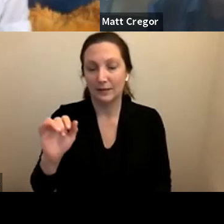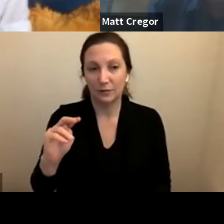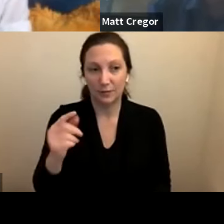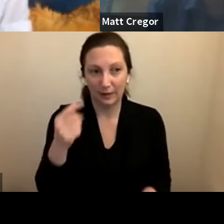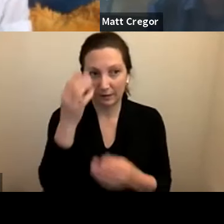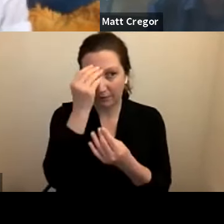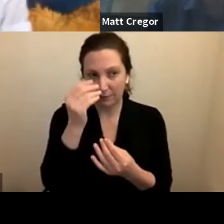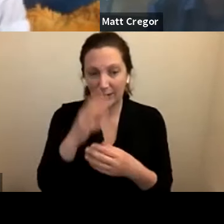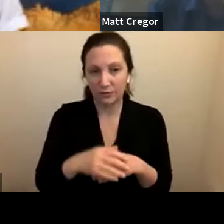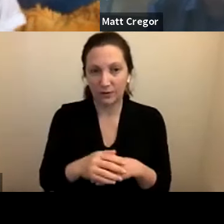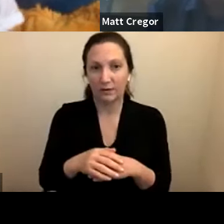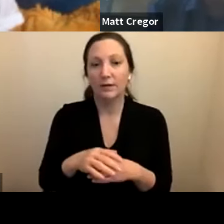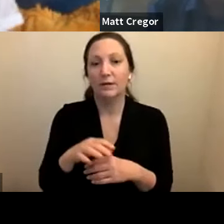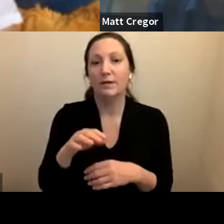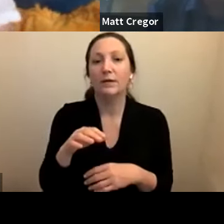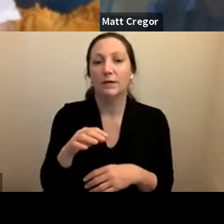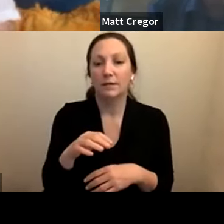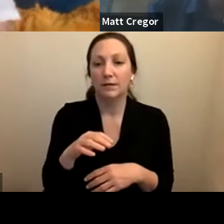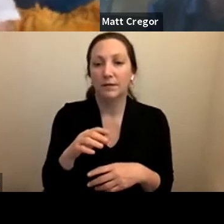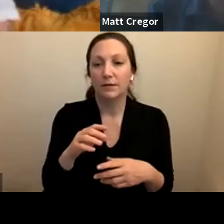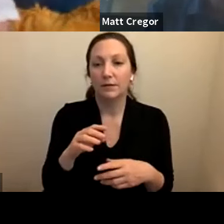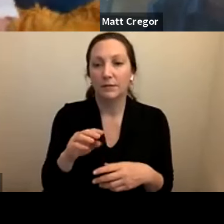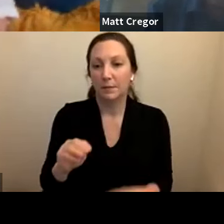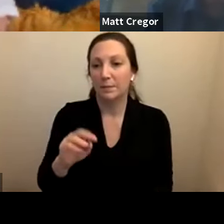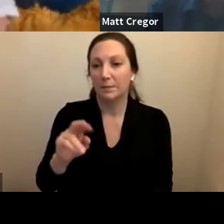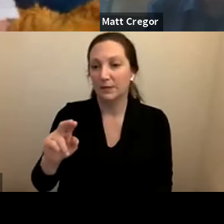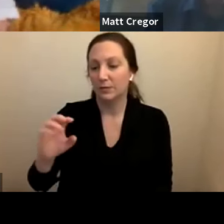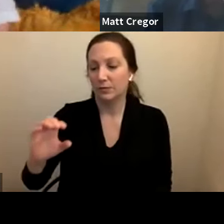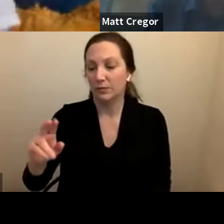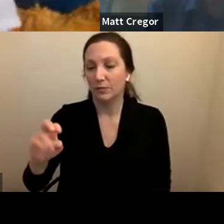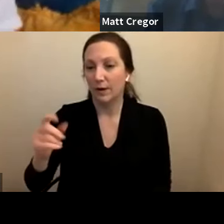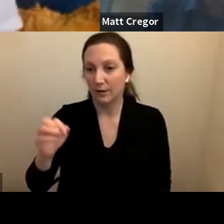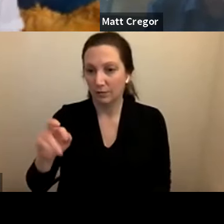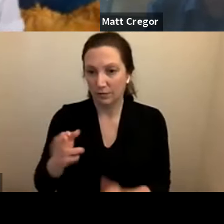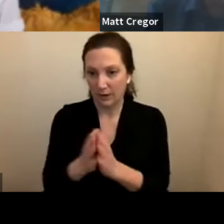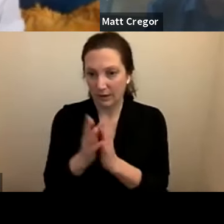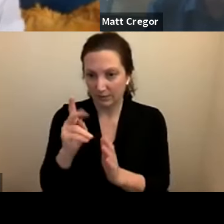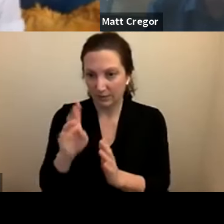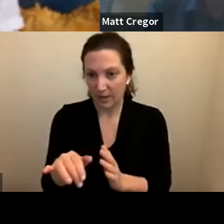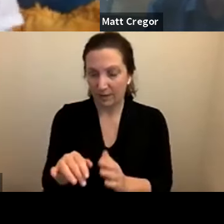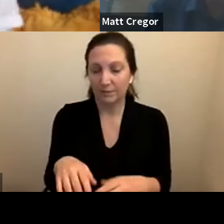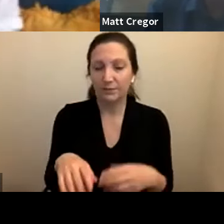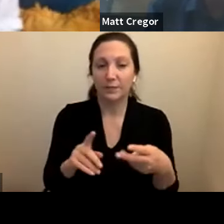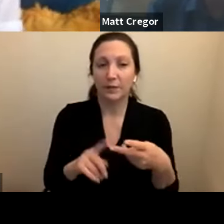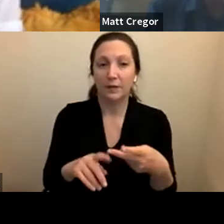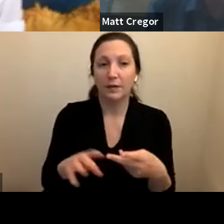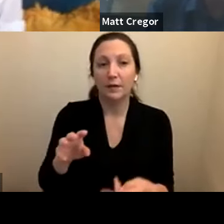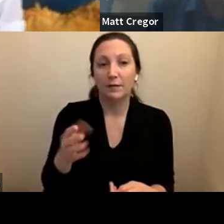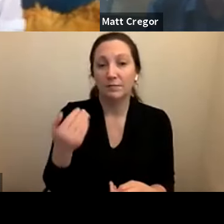but I will walk you through those. And then Ms. Sullivan made a request at our last meeting